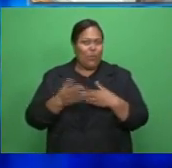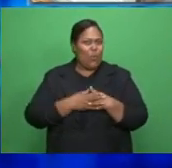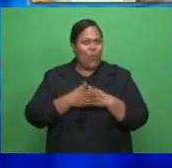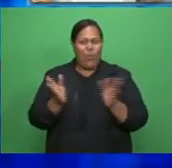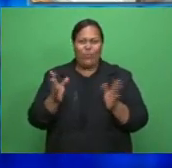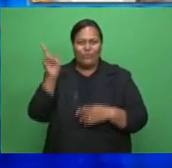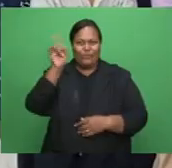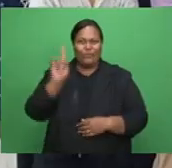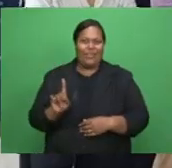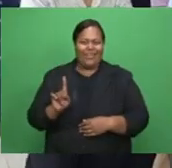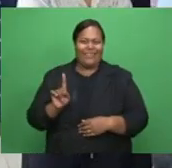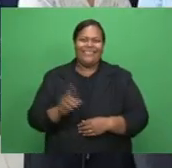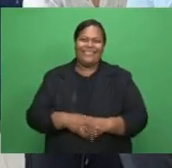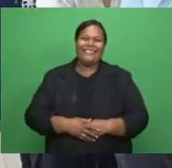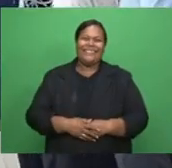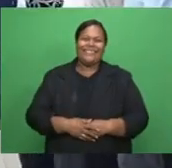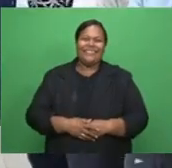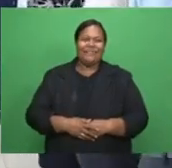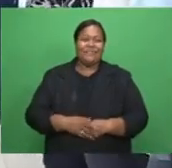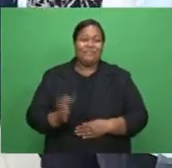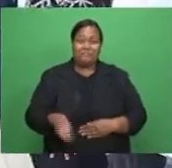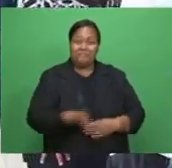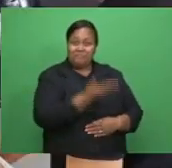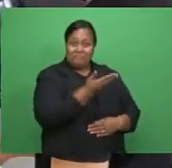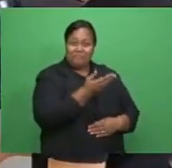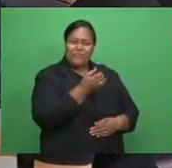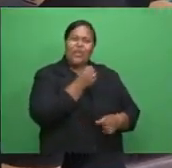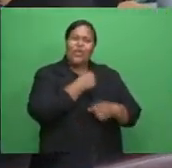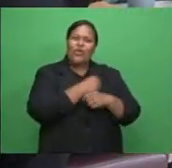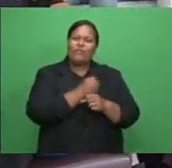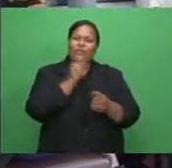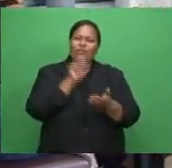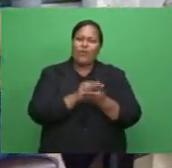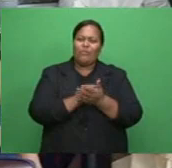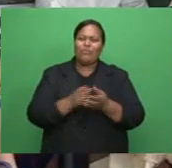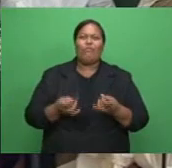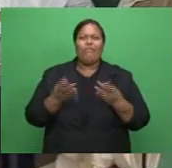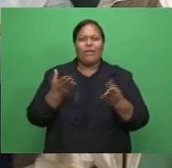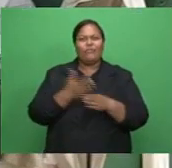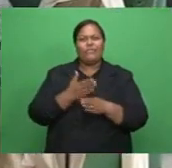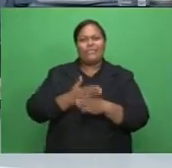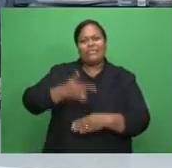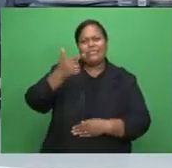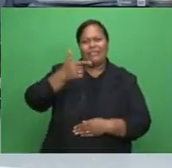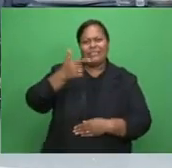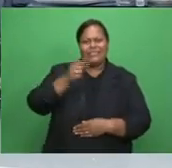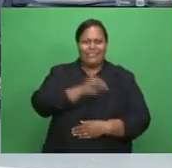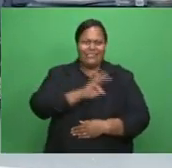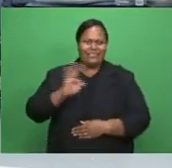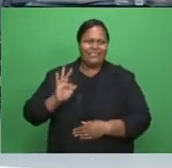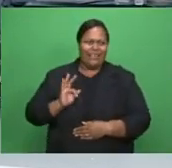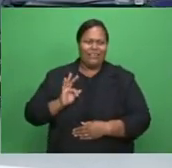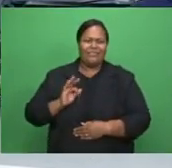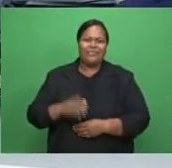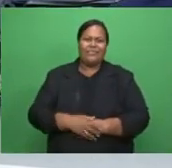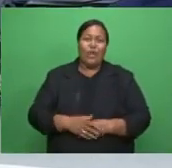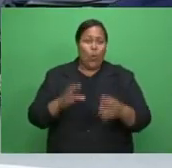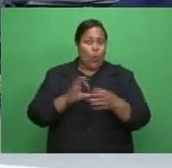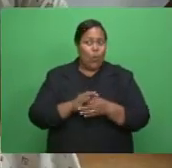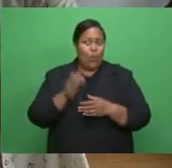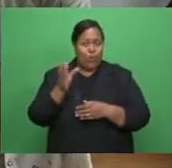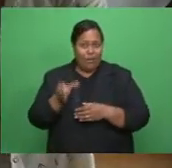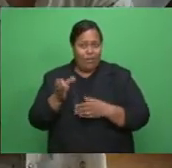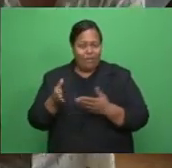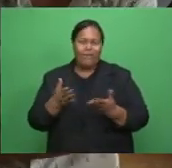Dolphins Plaza. The coffee shop has provided jobs for 17 Fijians. Owner Fang Fan Jamadas says with COVID-19 affecting